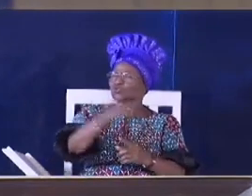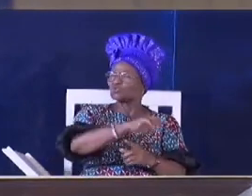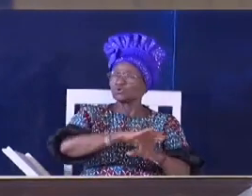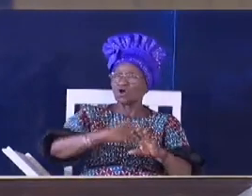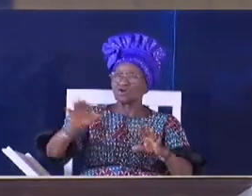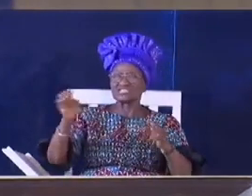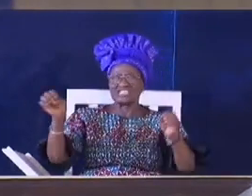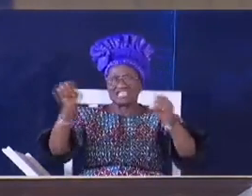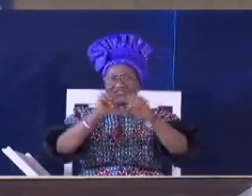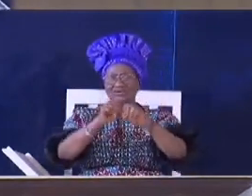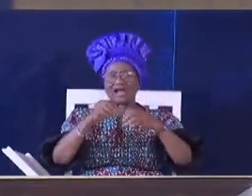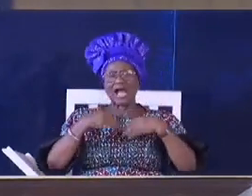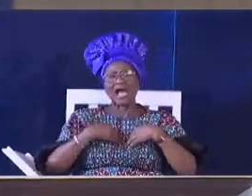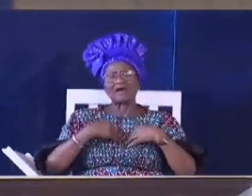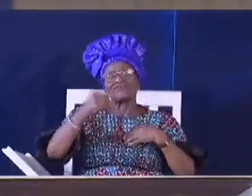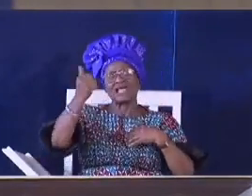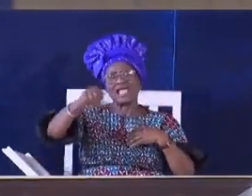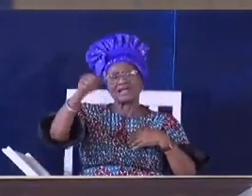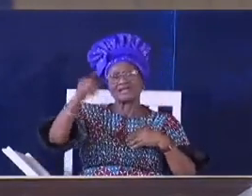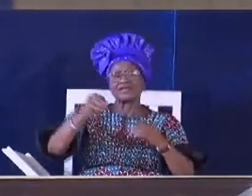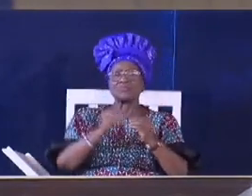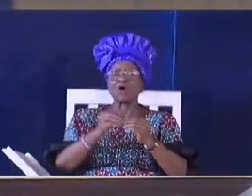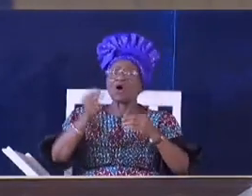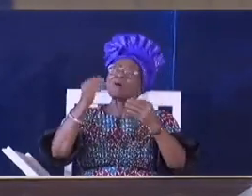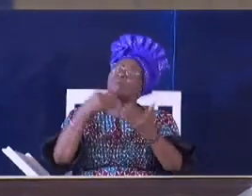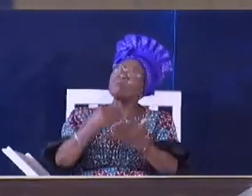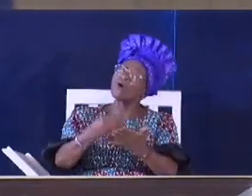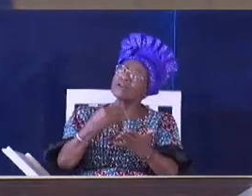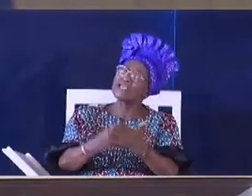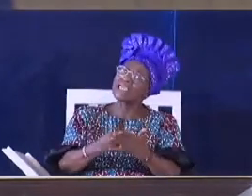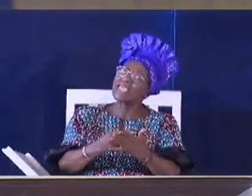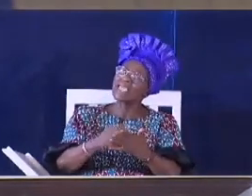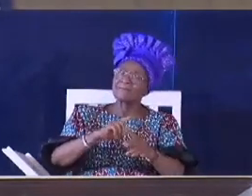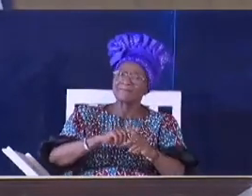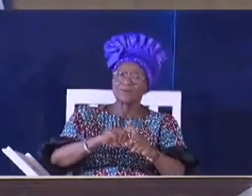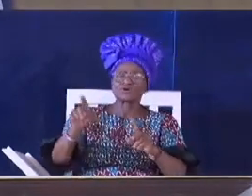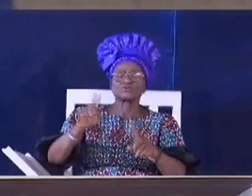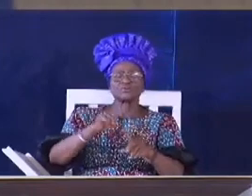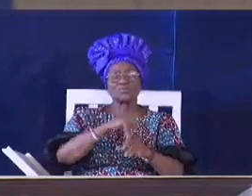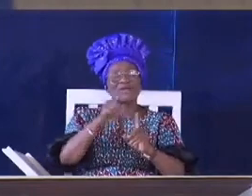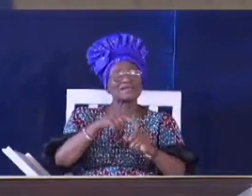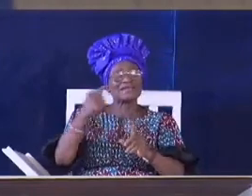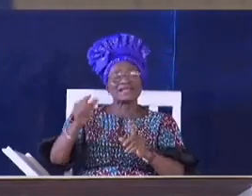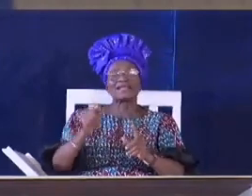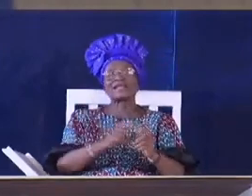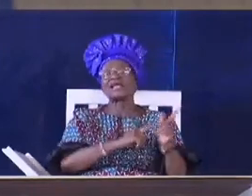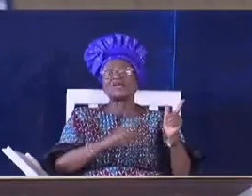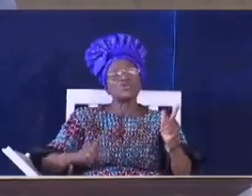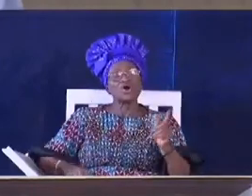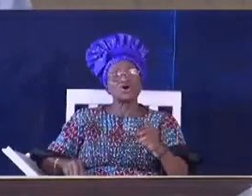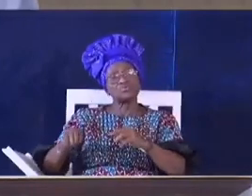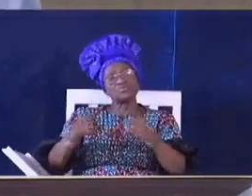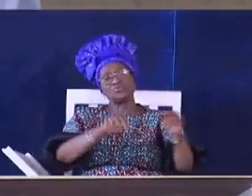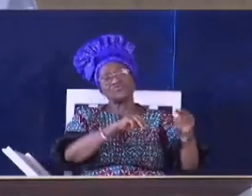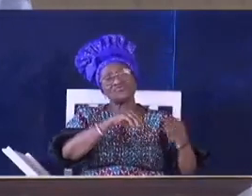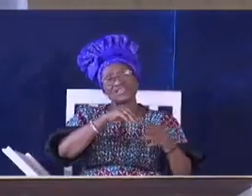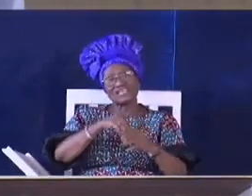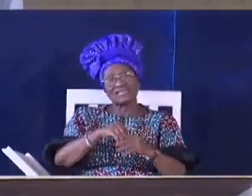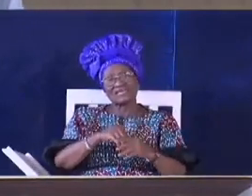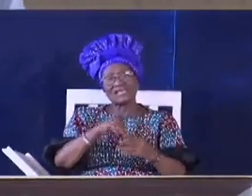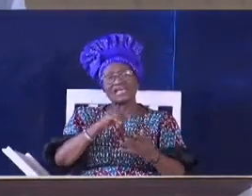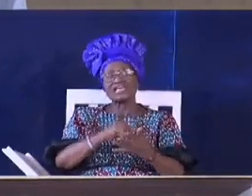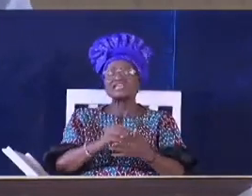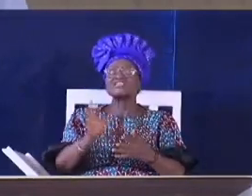yourself. But when the Lord moved in, it took the devil years to wither the